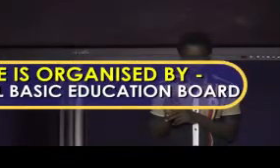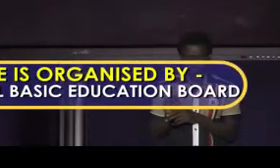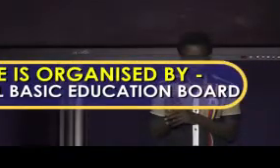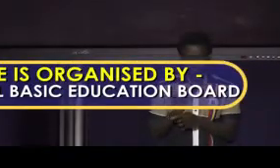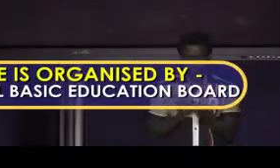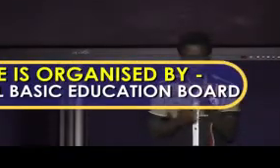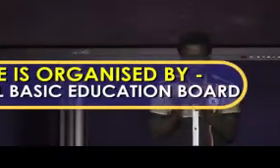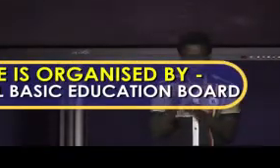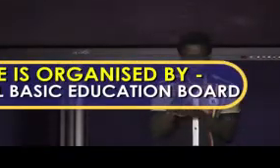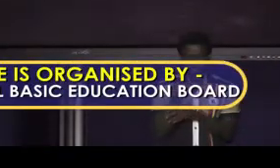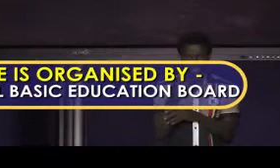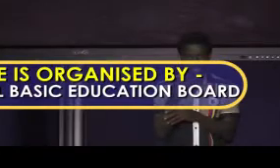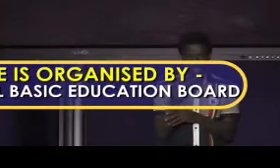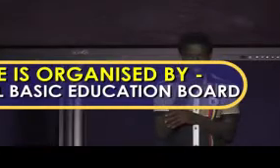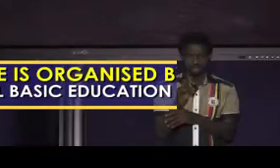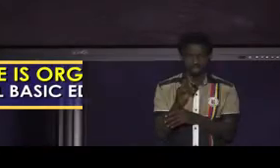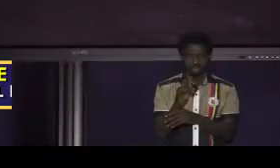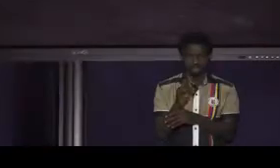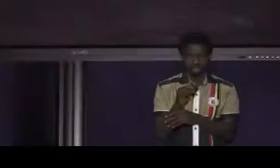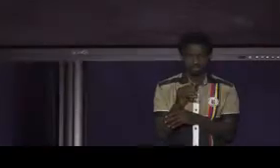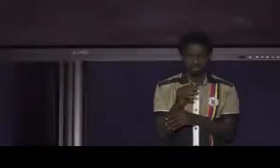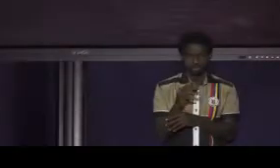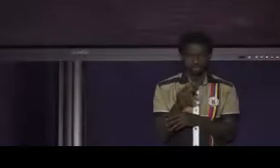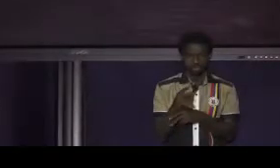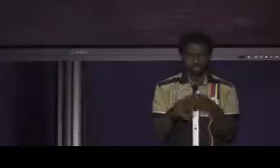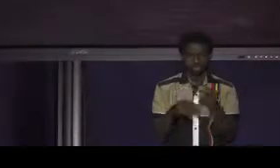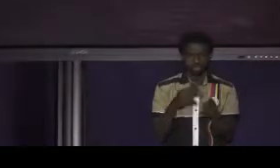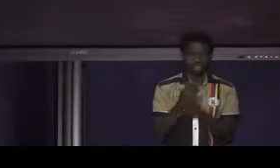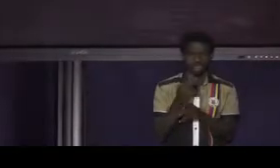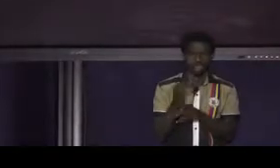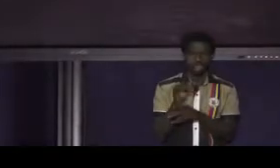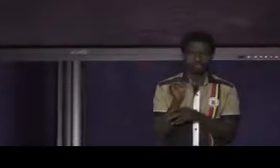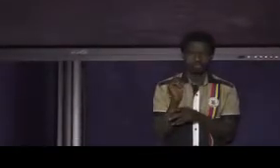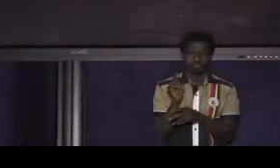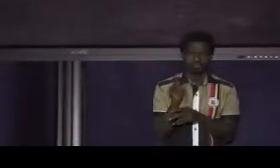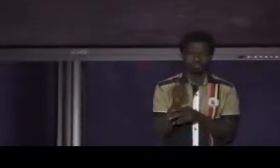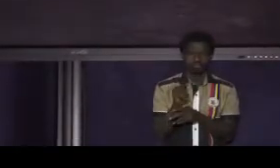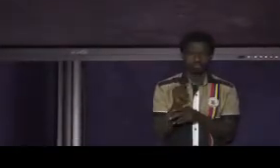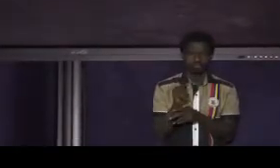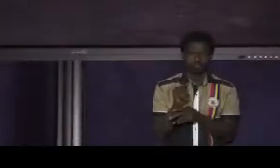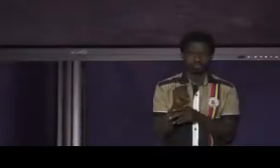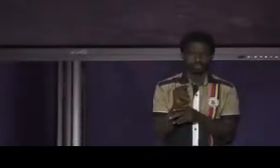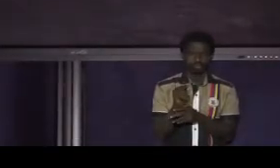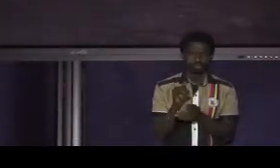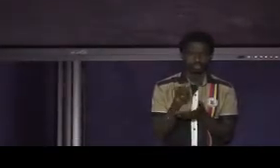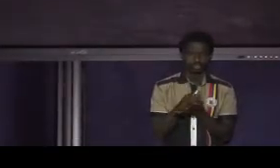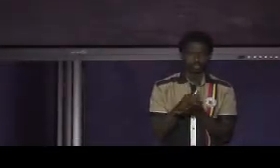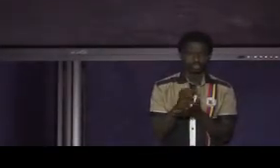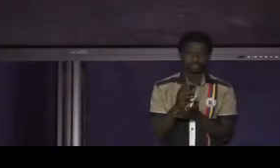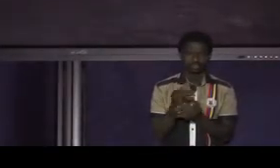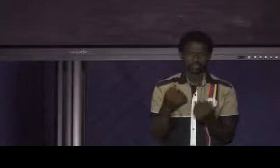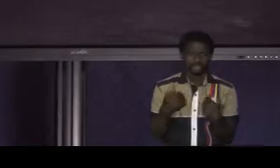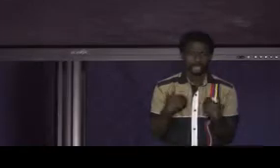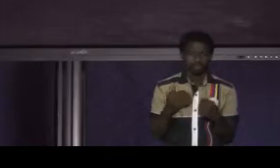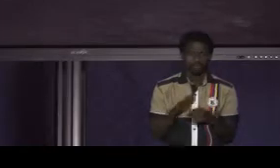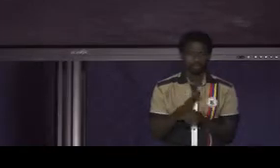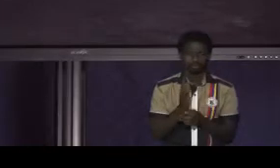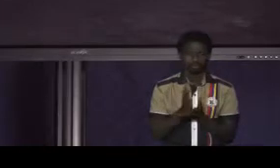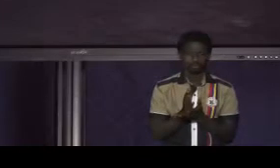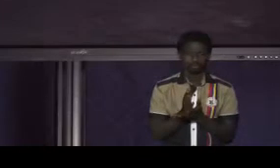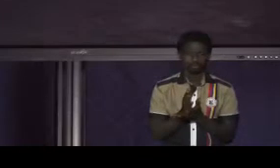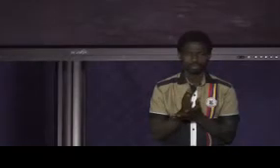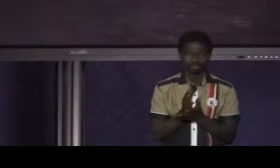Instead of the kind of pause you have when you have full stop, that you stop for some